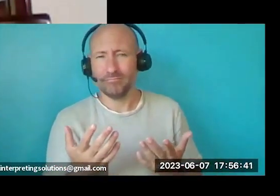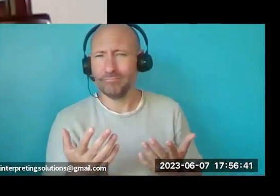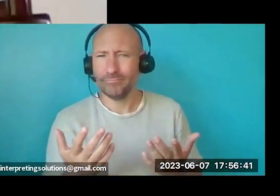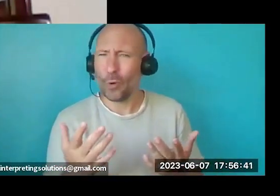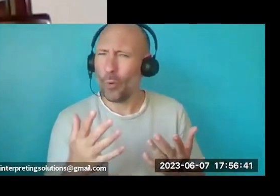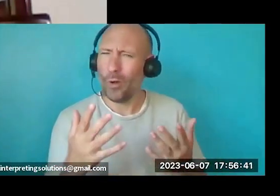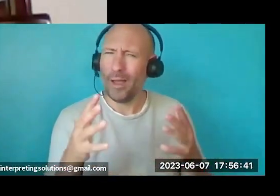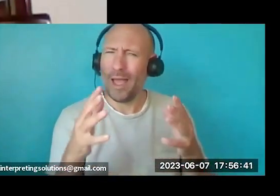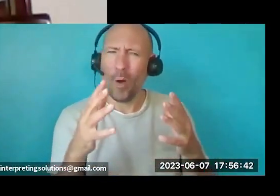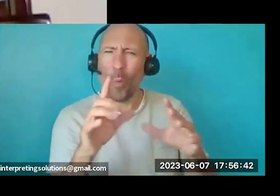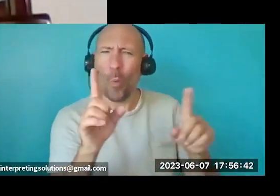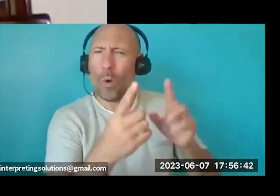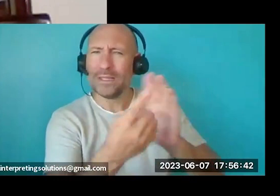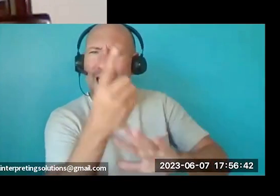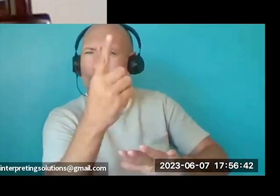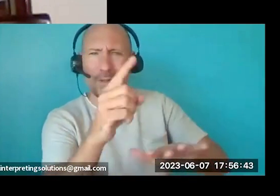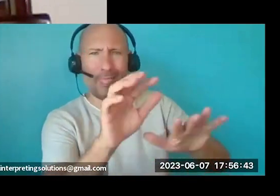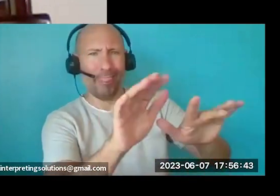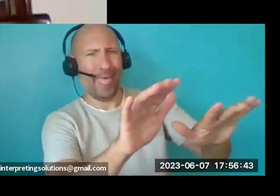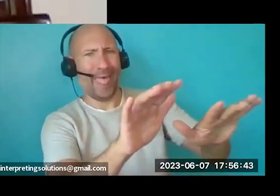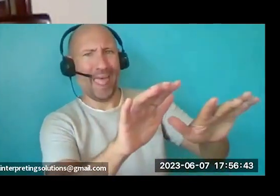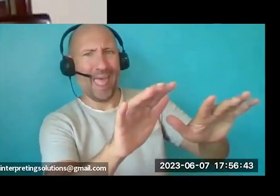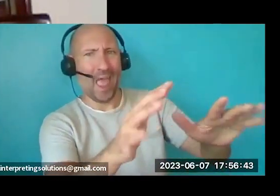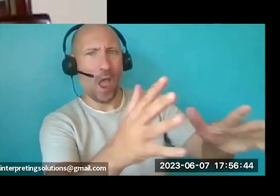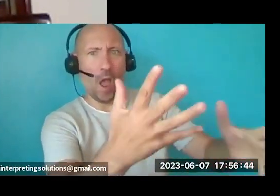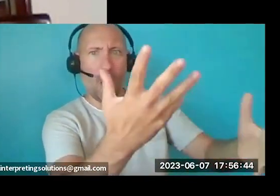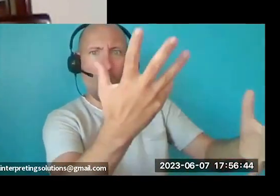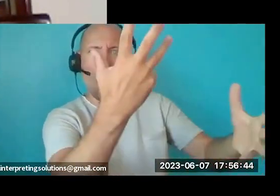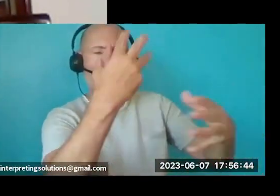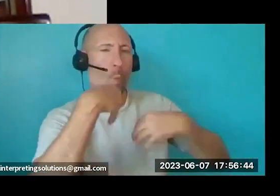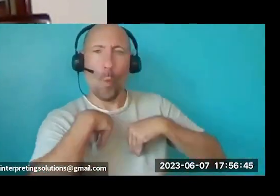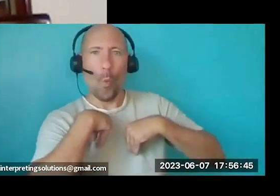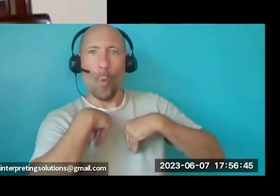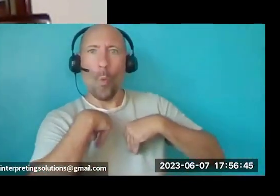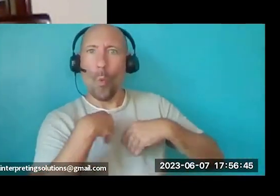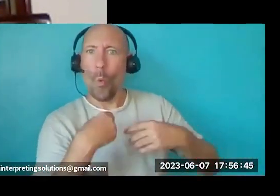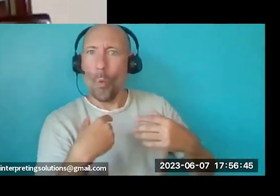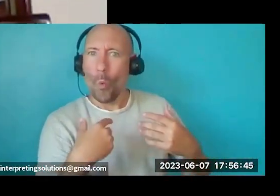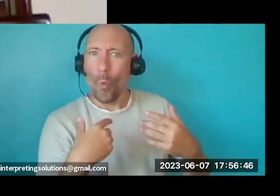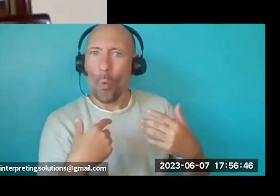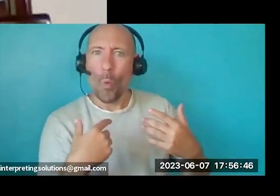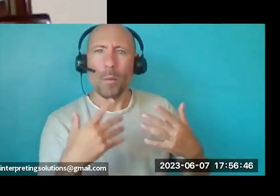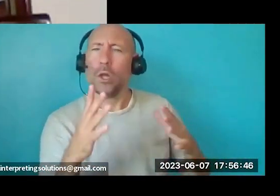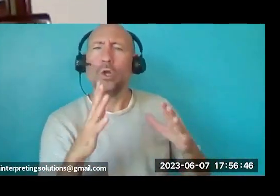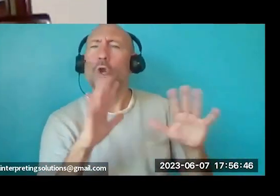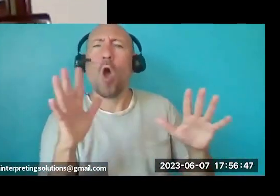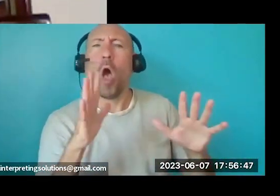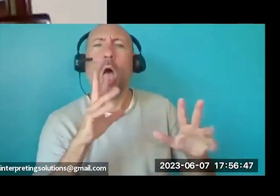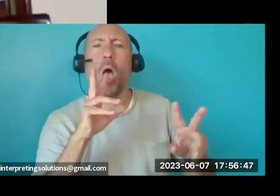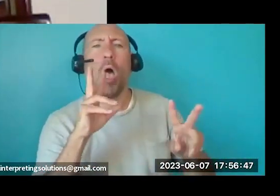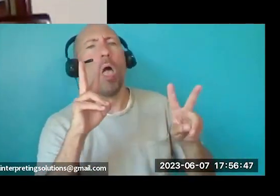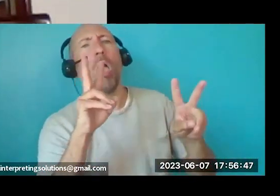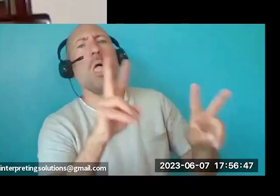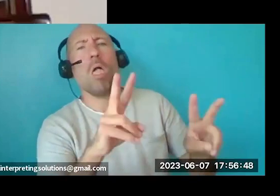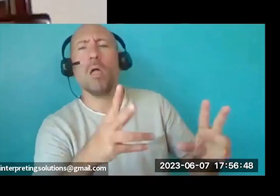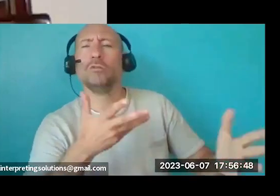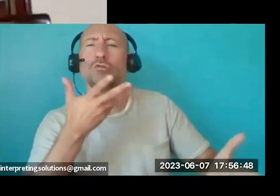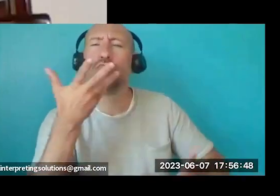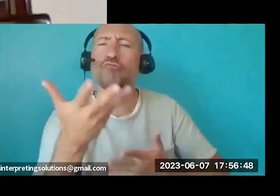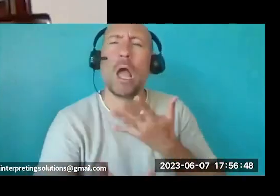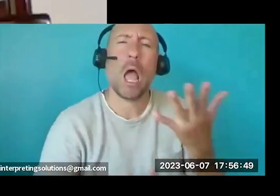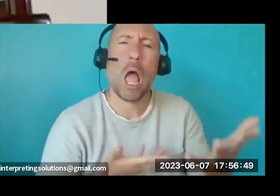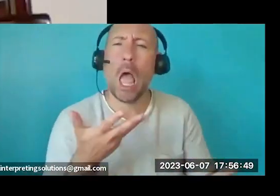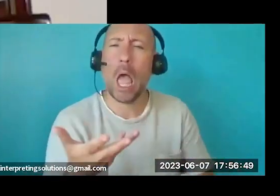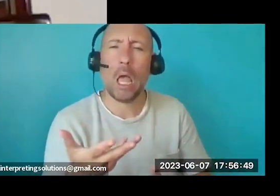everything which happens on stage come to them without giving an objective description, as if they